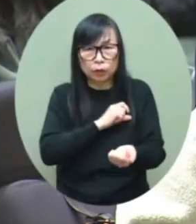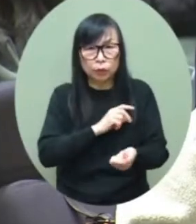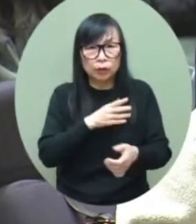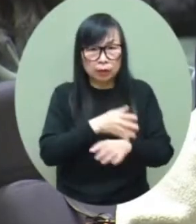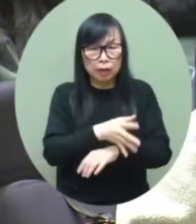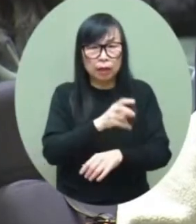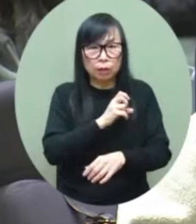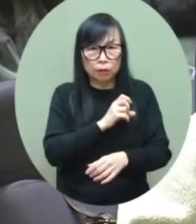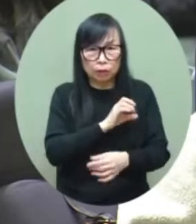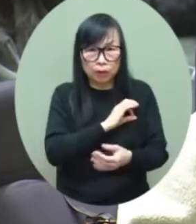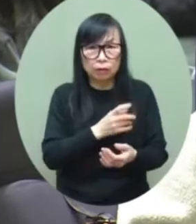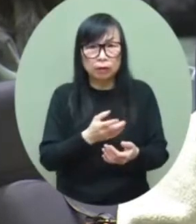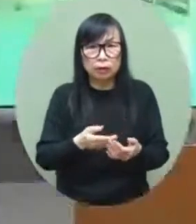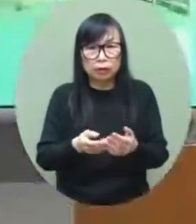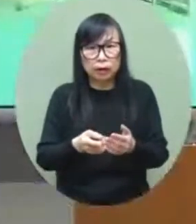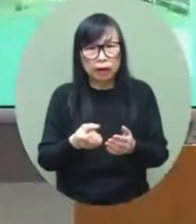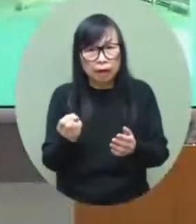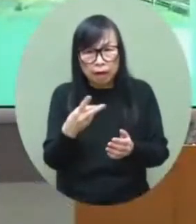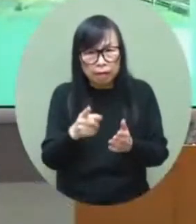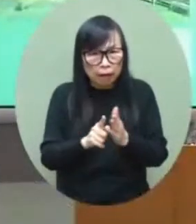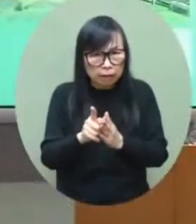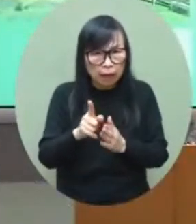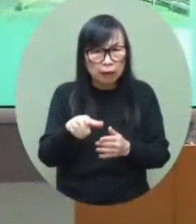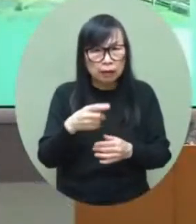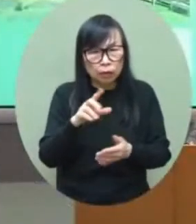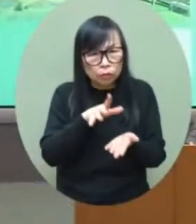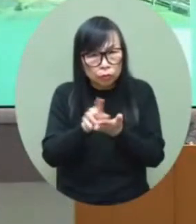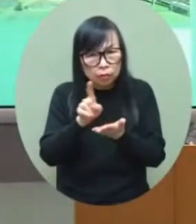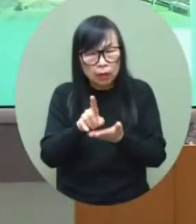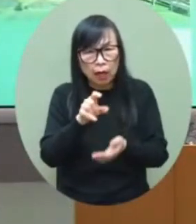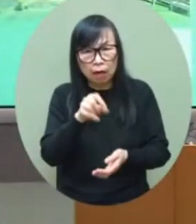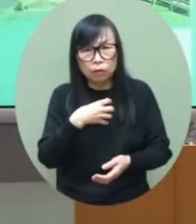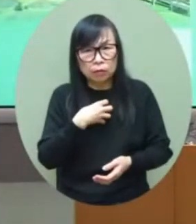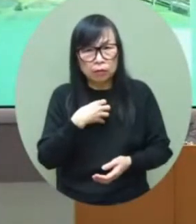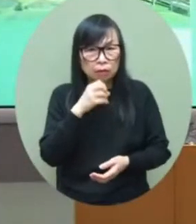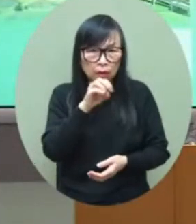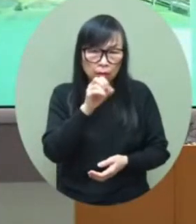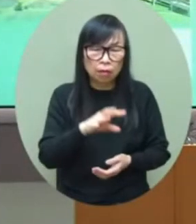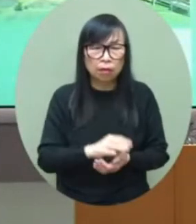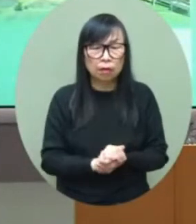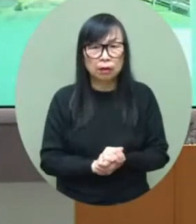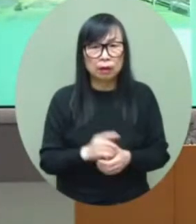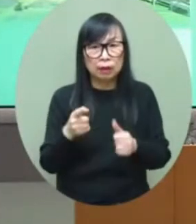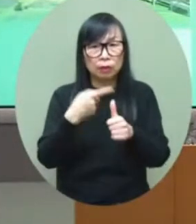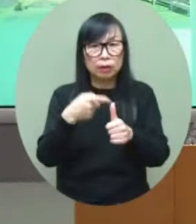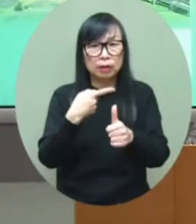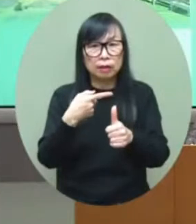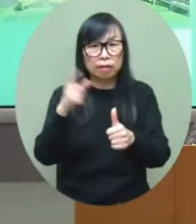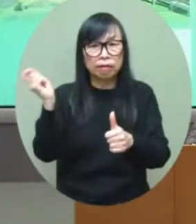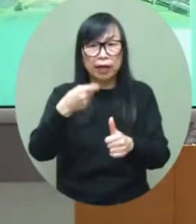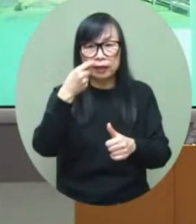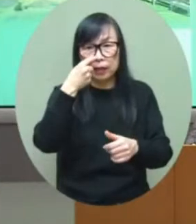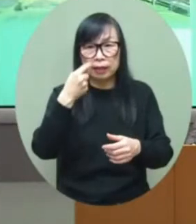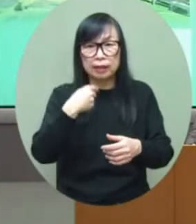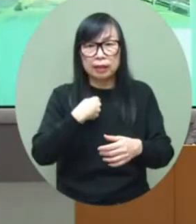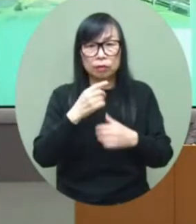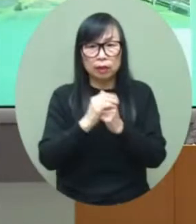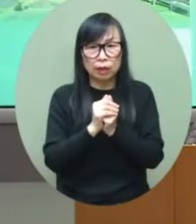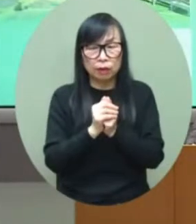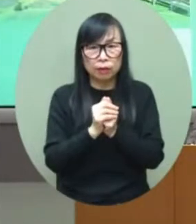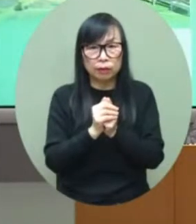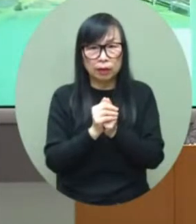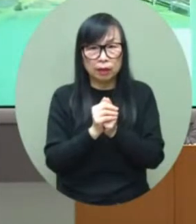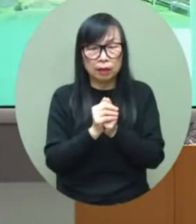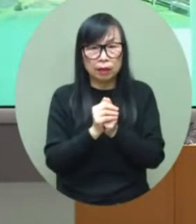consider that? Thank you. Well, first of all, the RAT requirement is only applicable